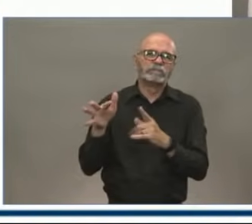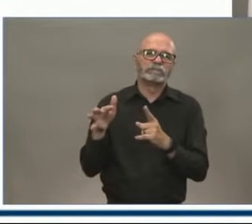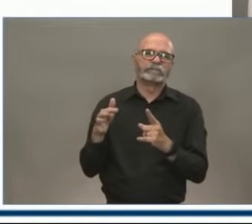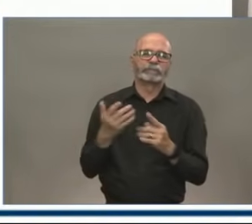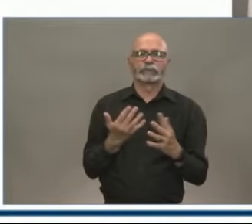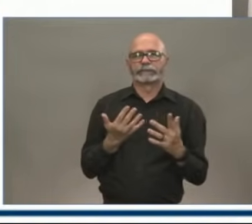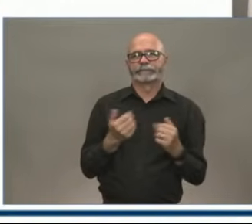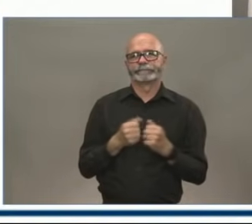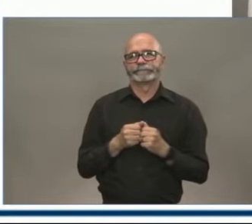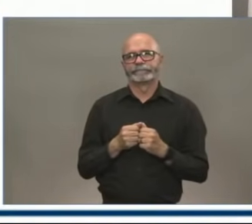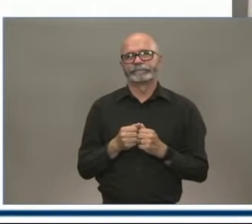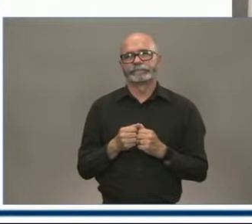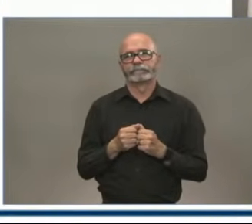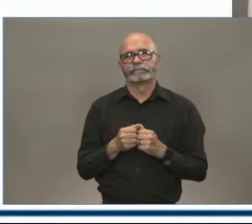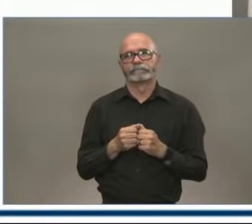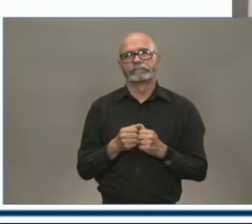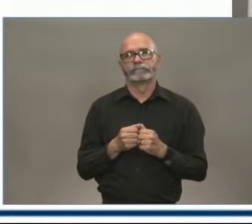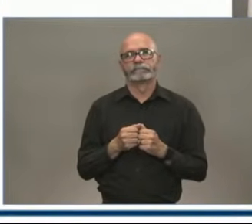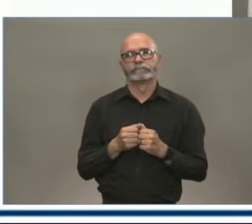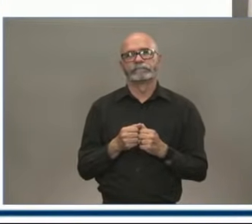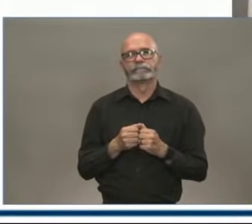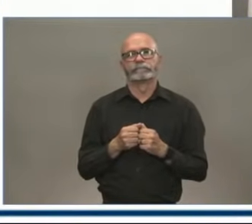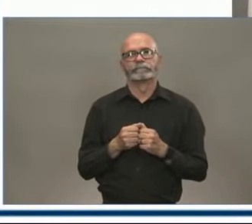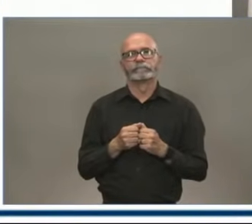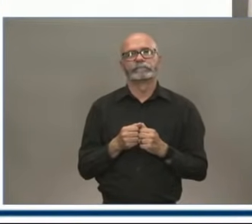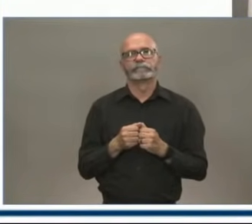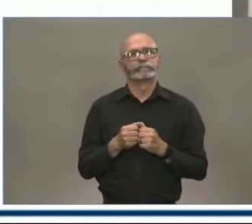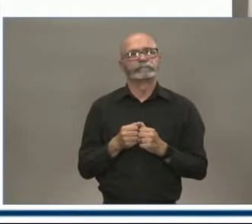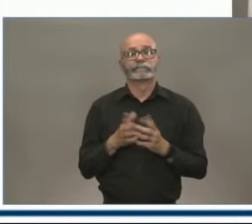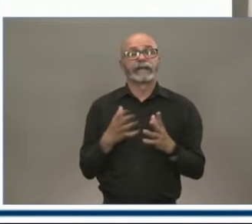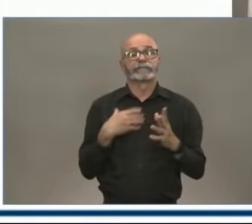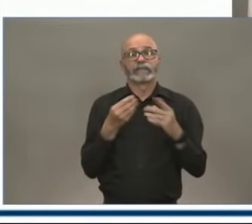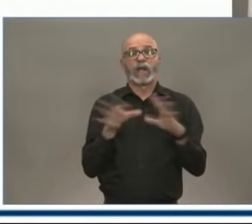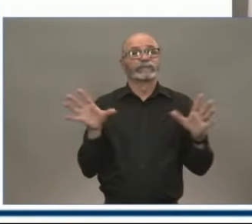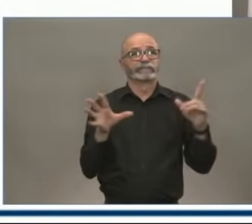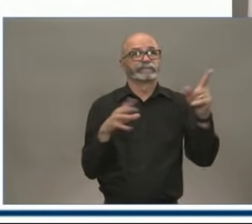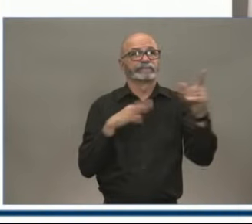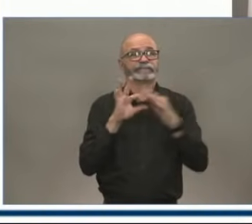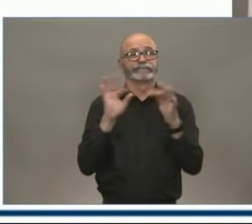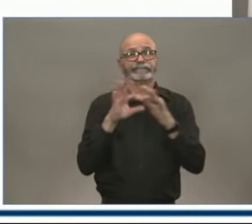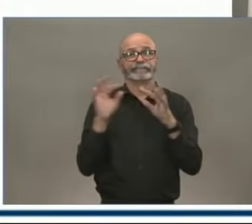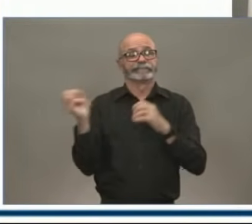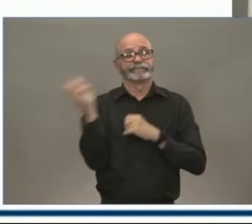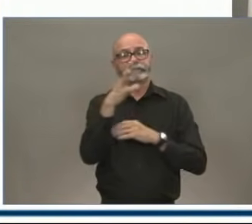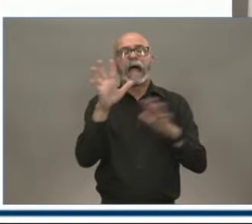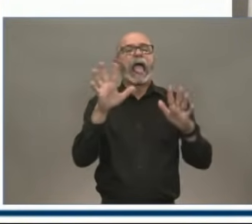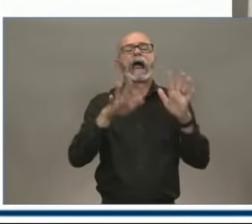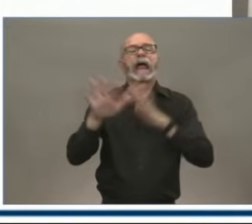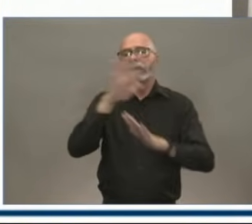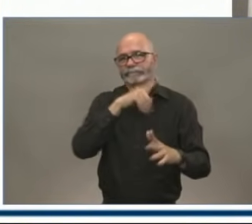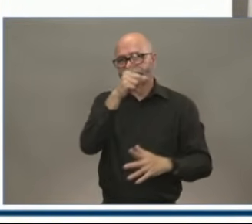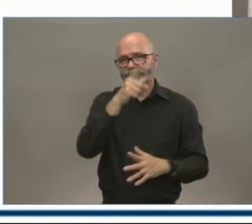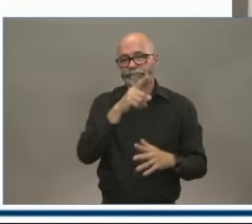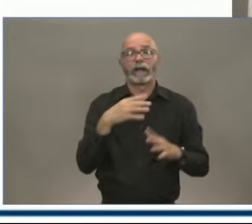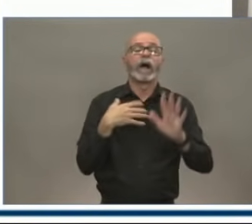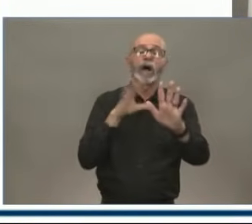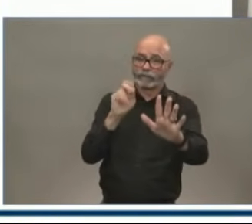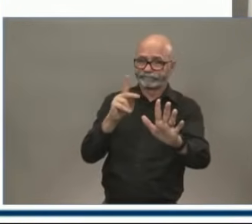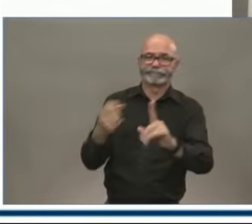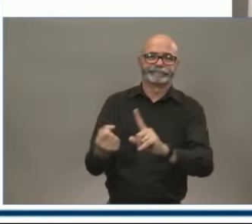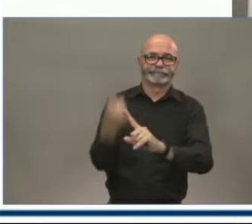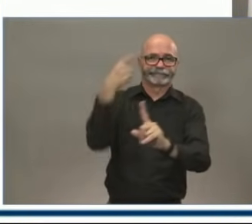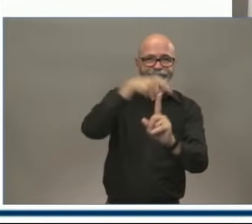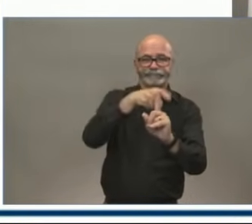healthy. So that person brought their concerns to us, wondering if there's possible to do an exemption for a business model